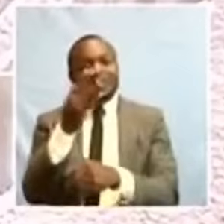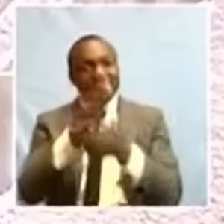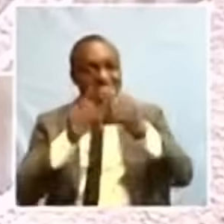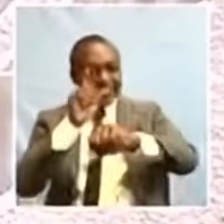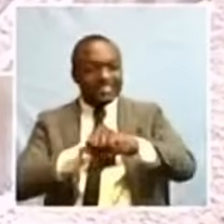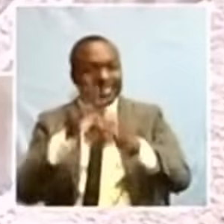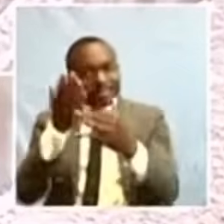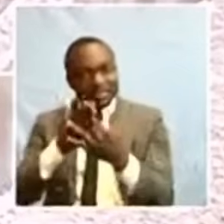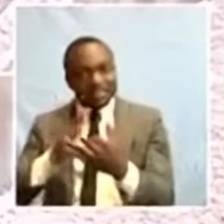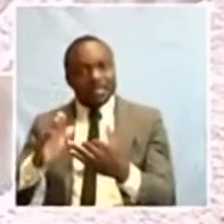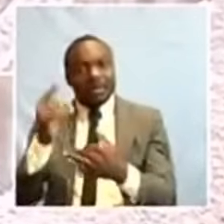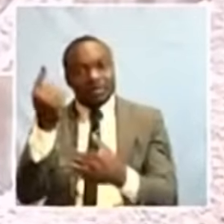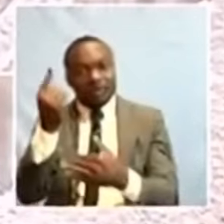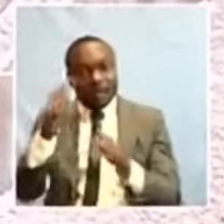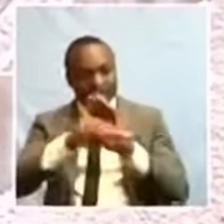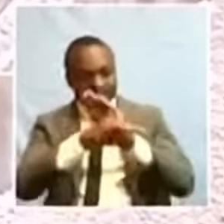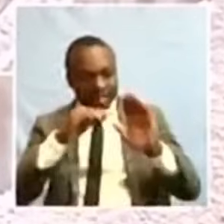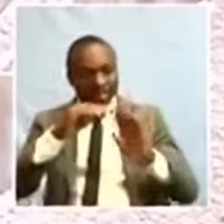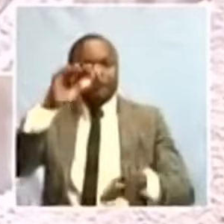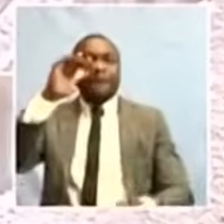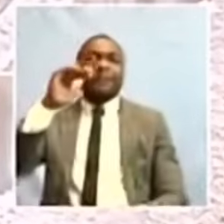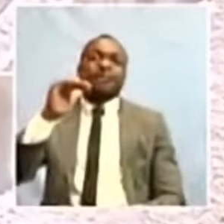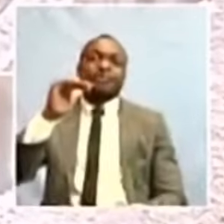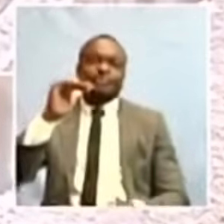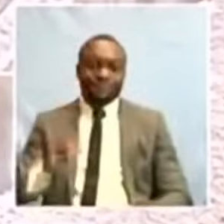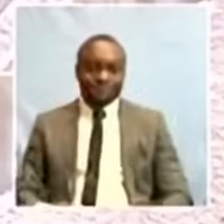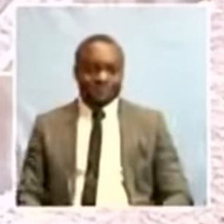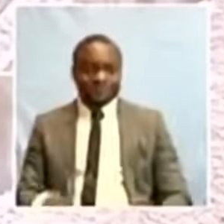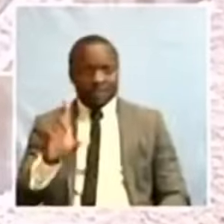we are sharing 1.5 a bag.